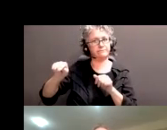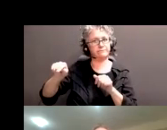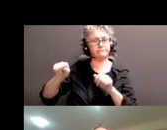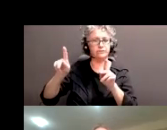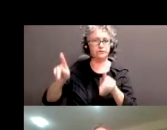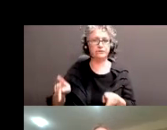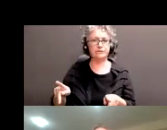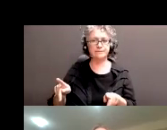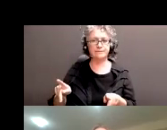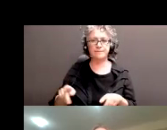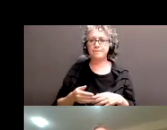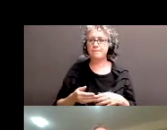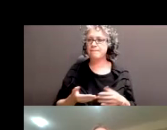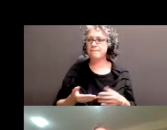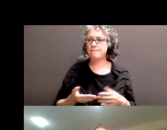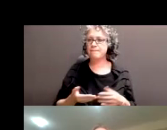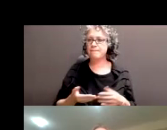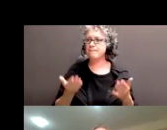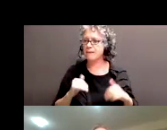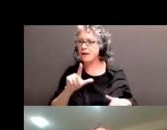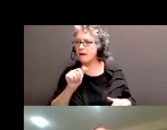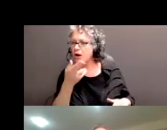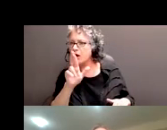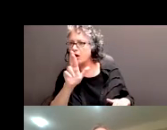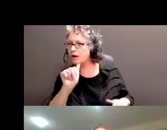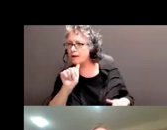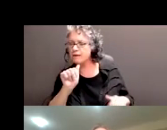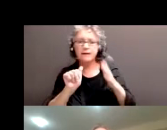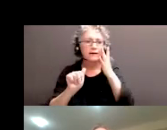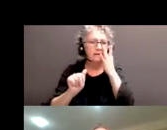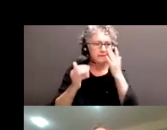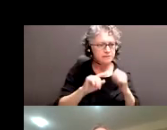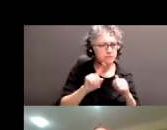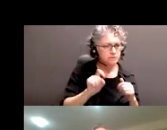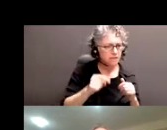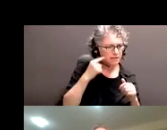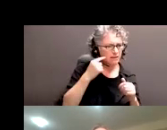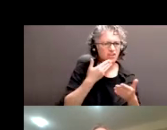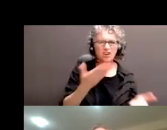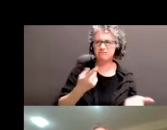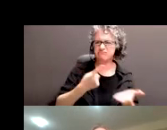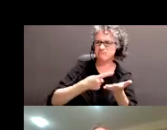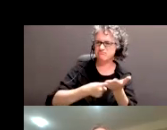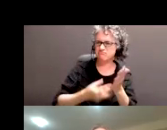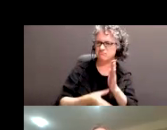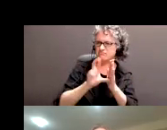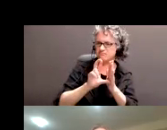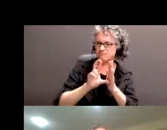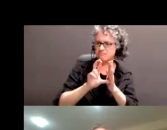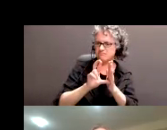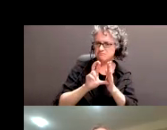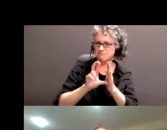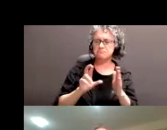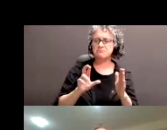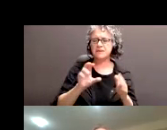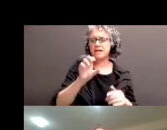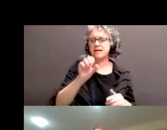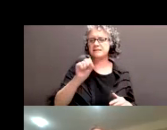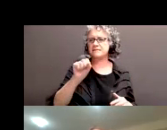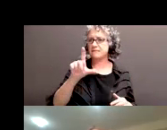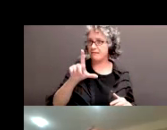already has answered it, but I think it's good for everyone online today to hear. Does the SSL